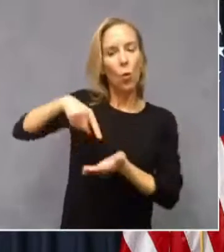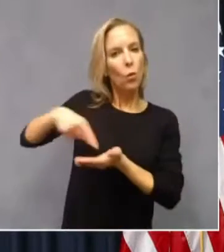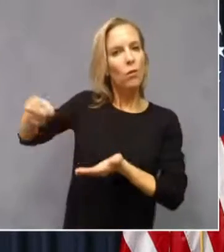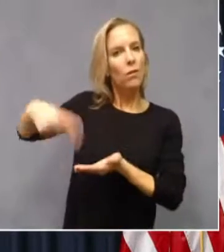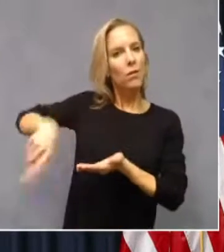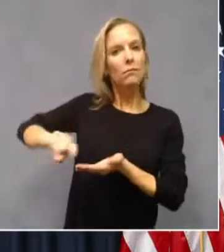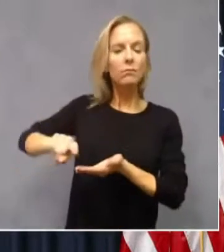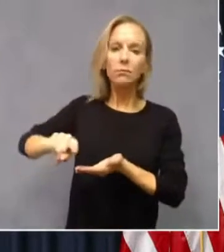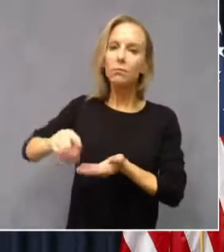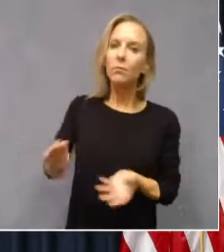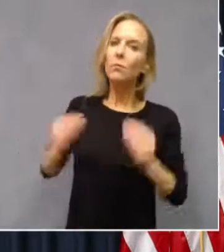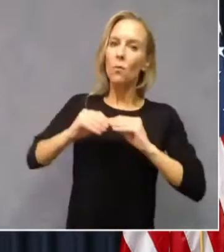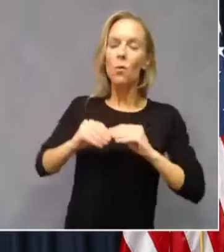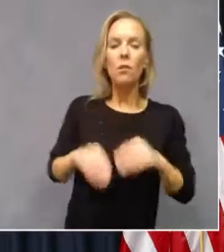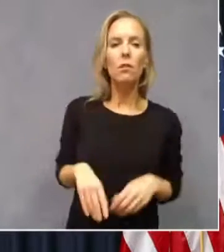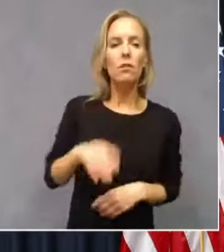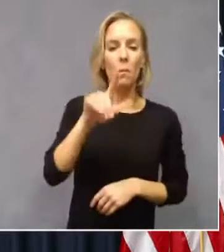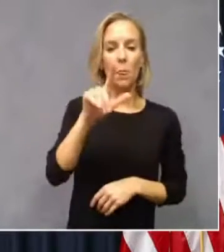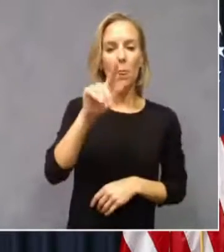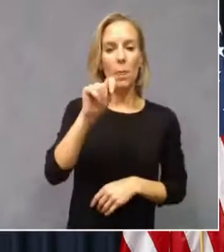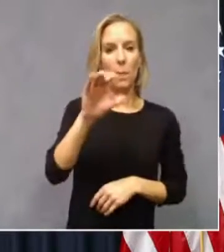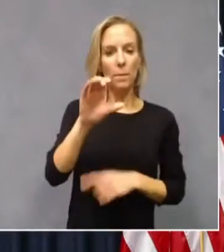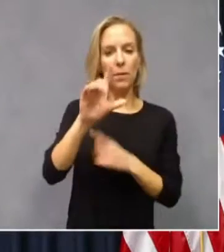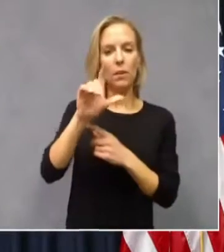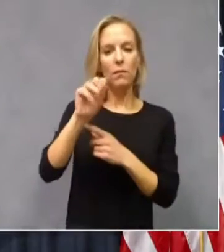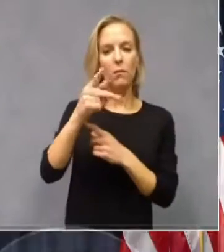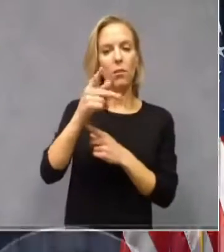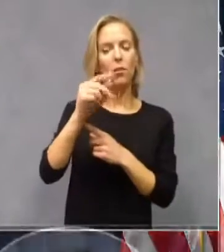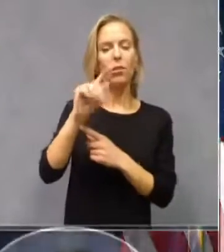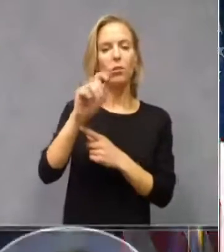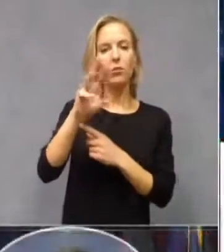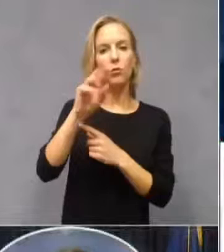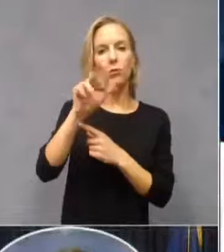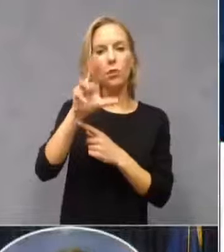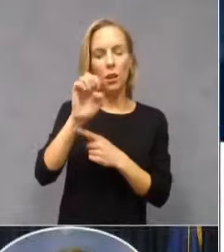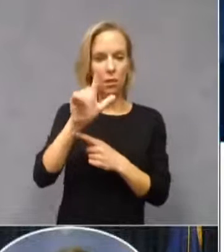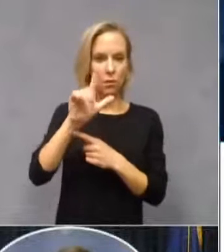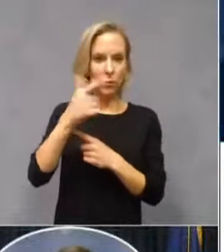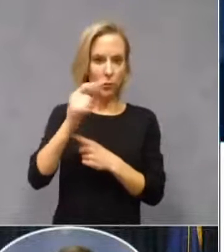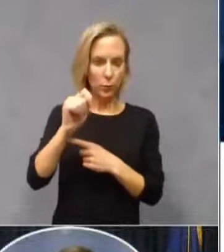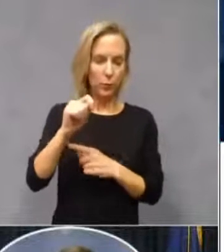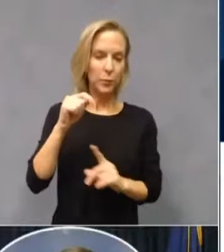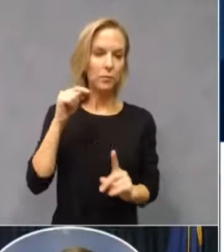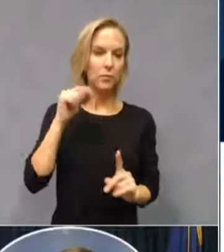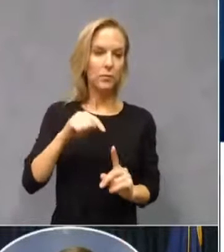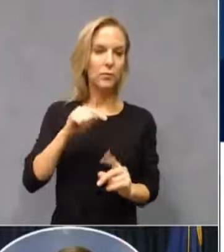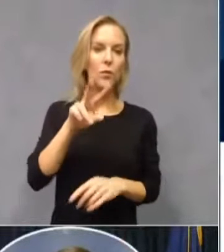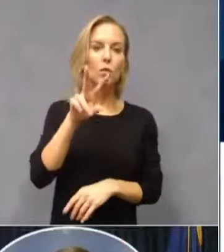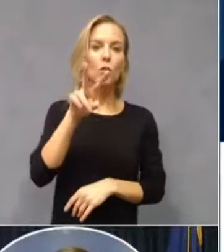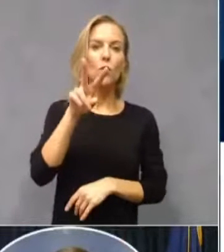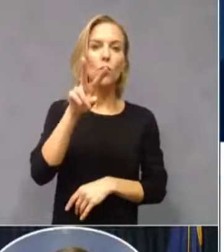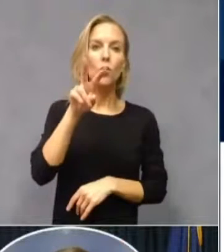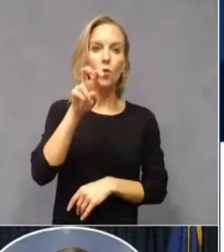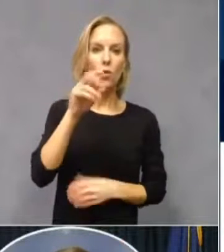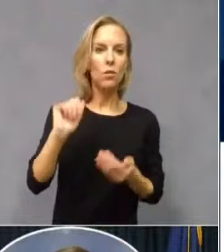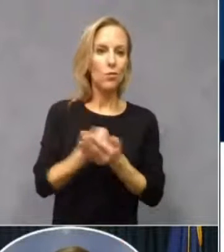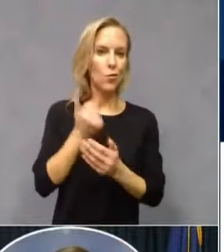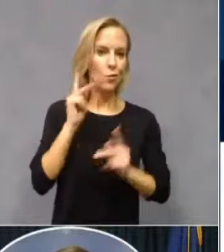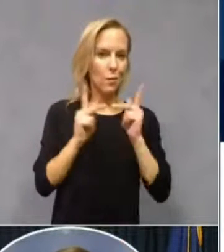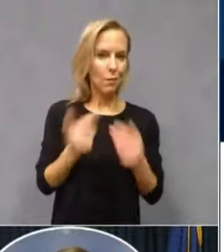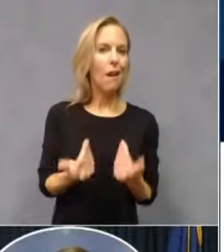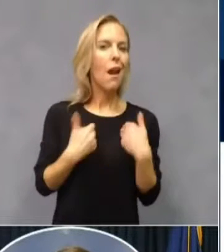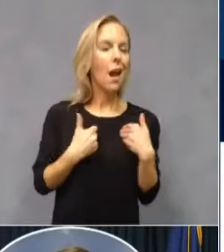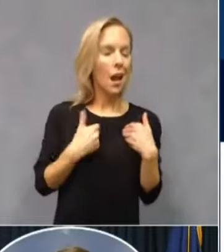So long-term care facilities, of which they would be included, 200 new residents testing positive,